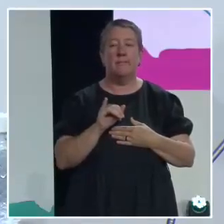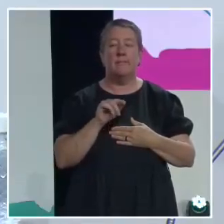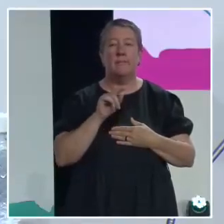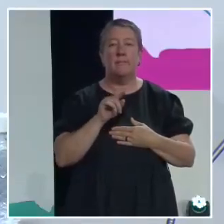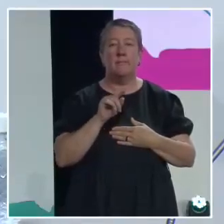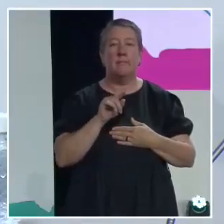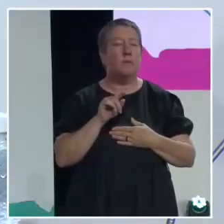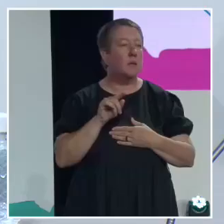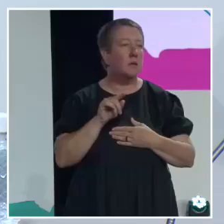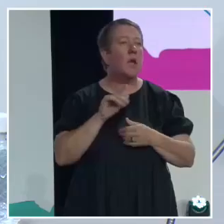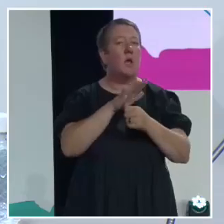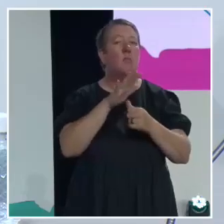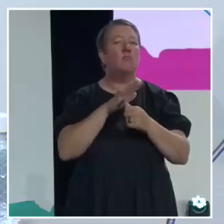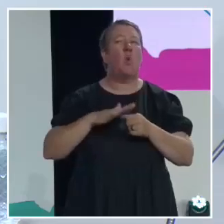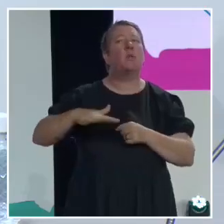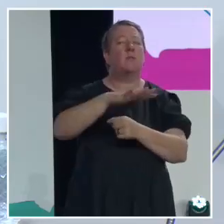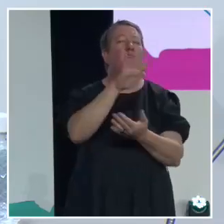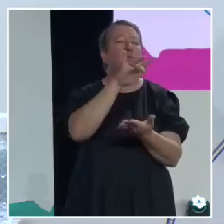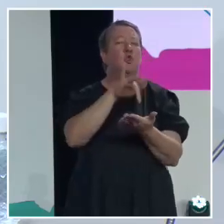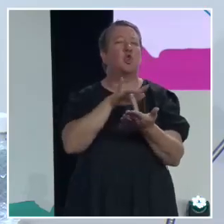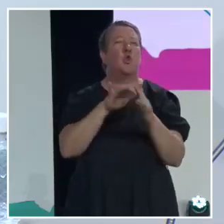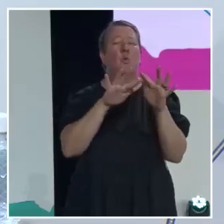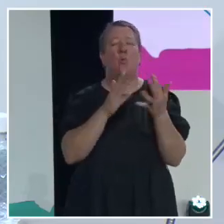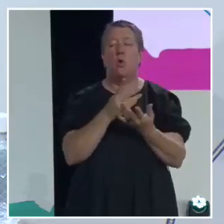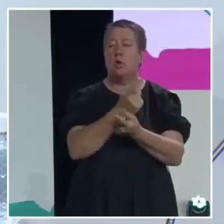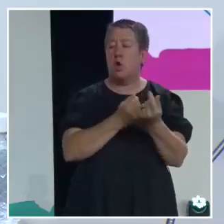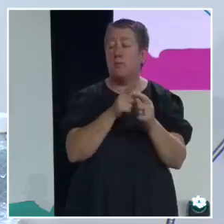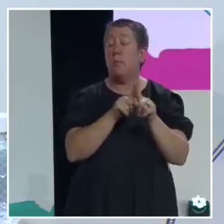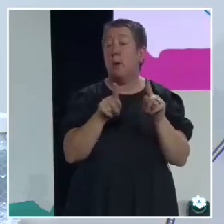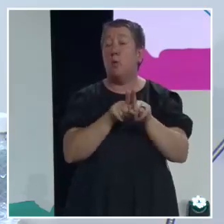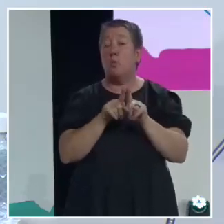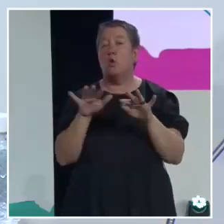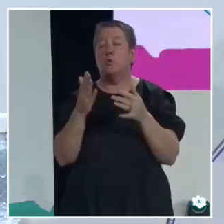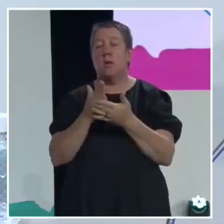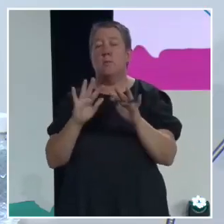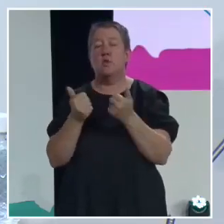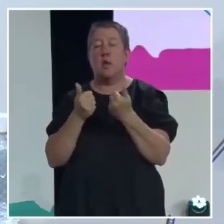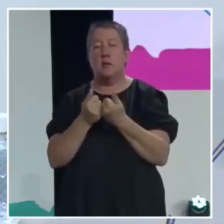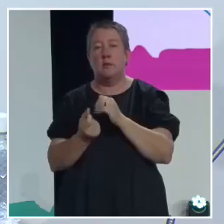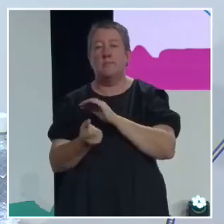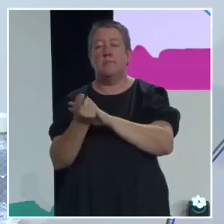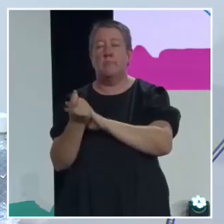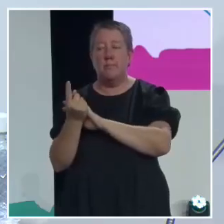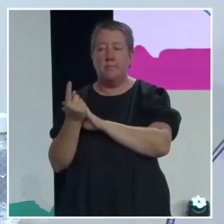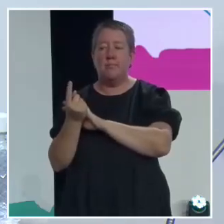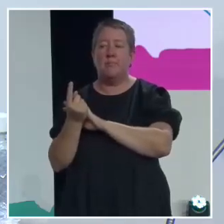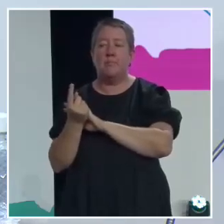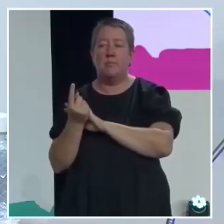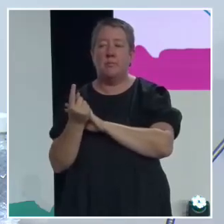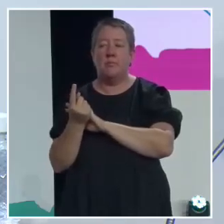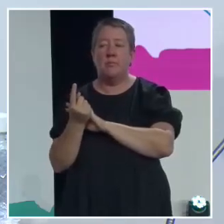place in the world economy, and it is also presenting some challenges for the banking system as well, in terms